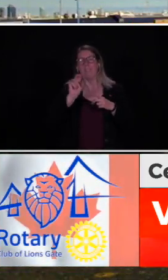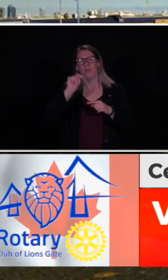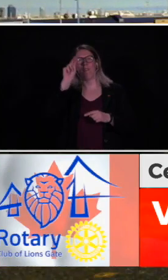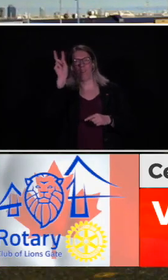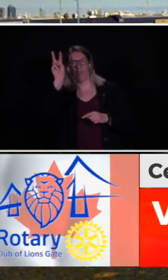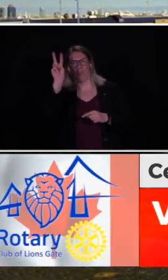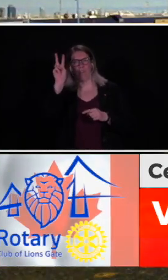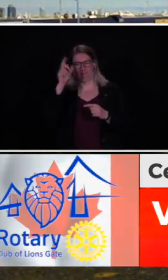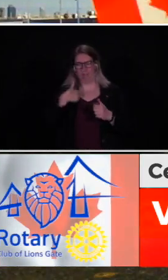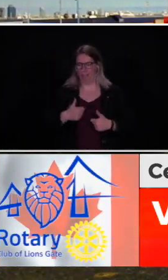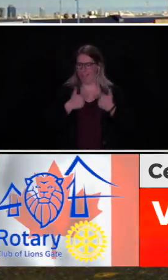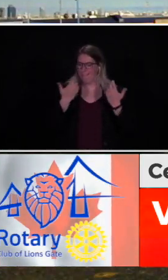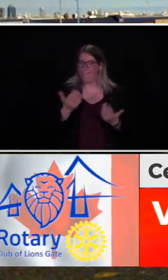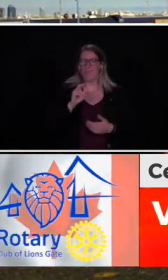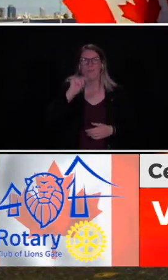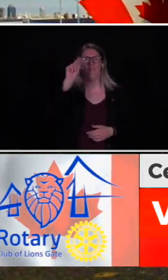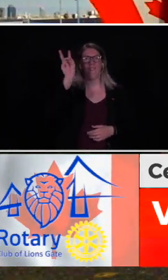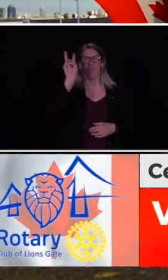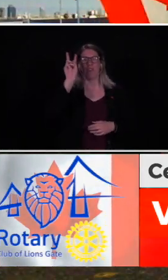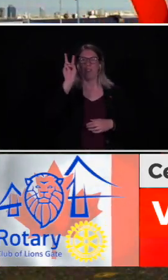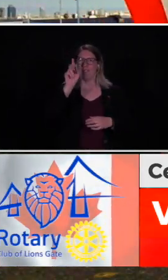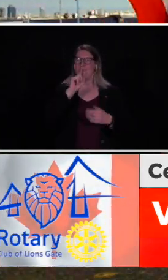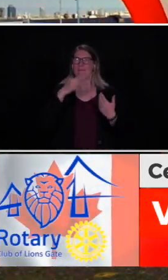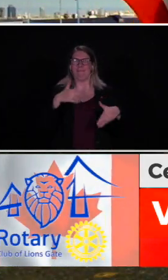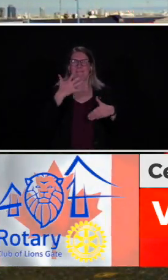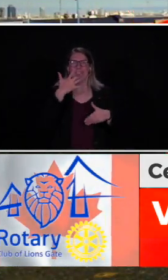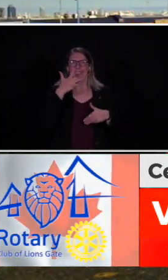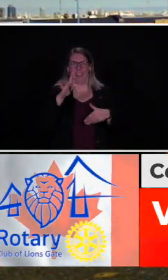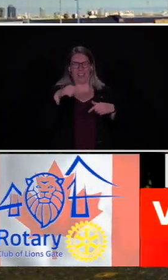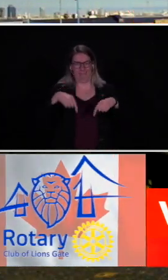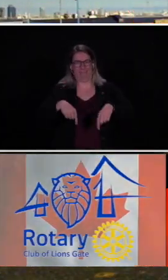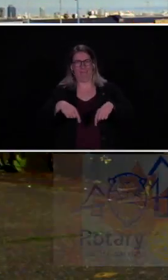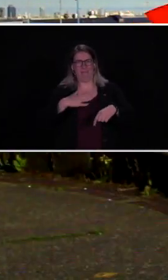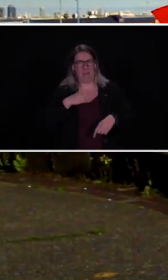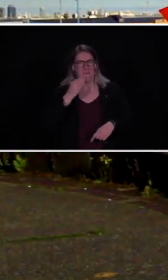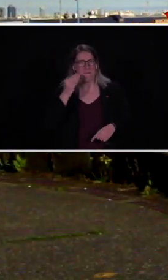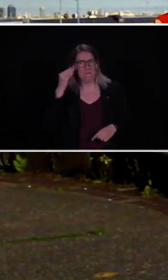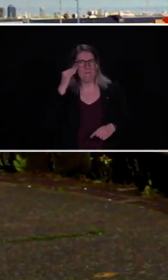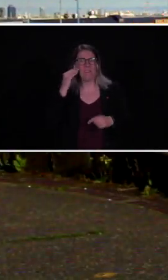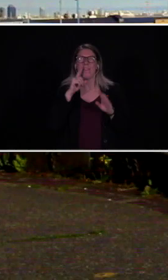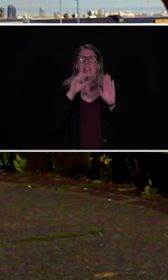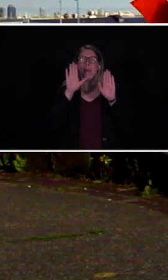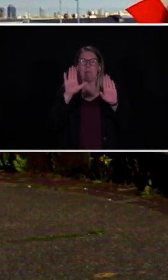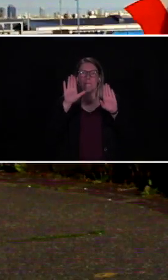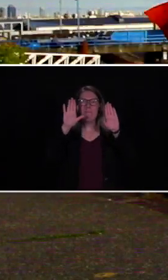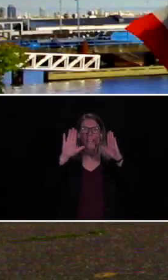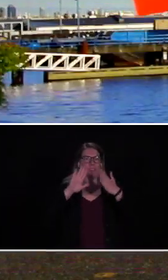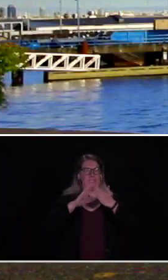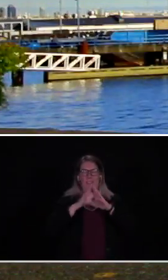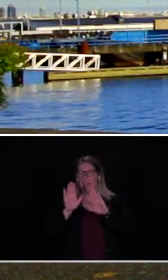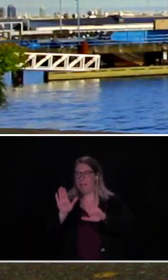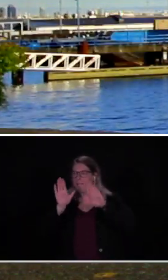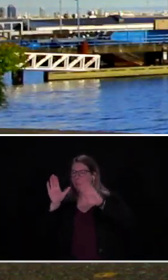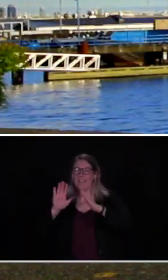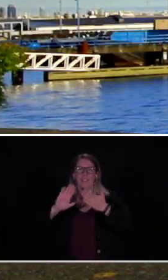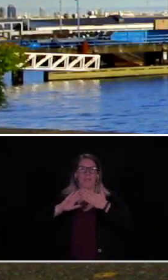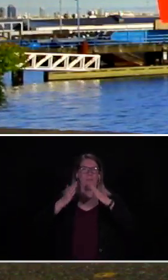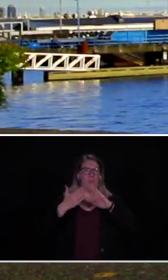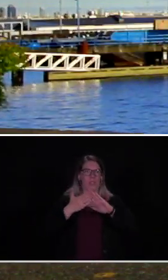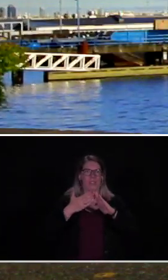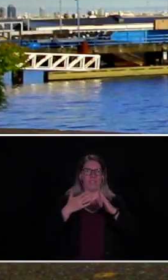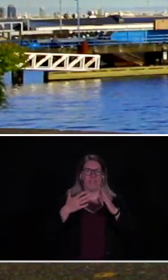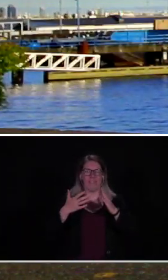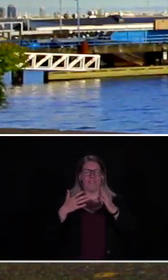We live here in North Vancouver. We are so lucky to be in this place. Amazing, amazing city, amazing community, wonderful